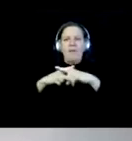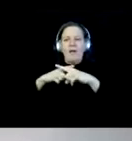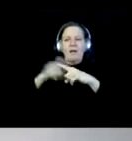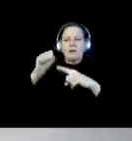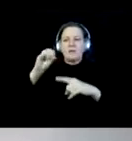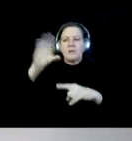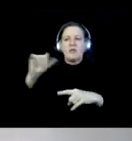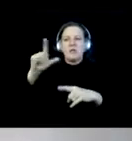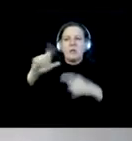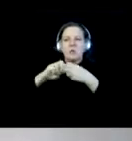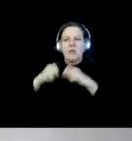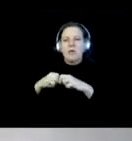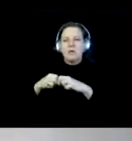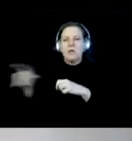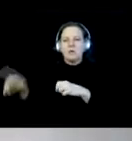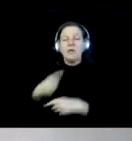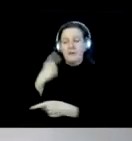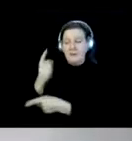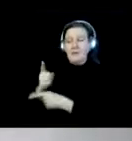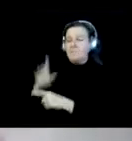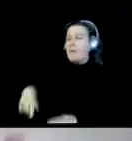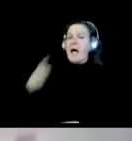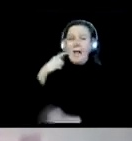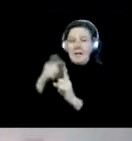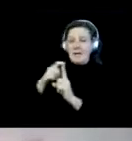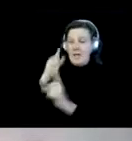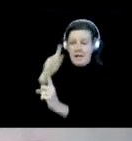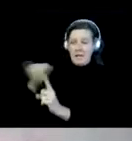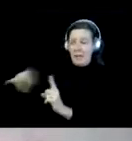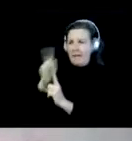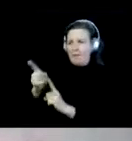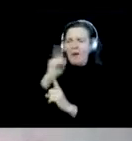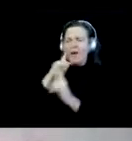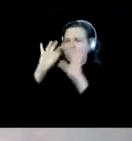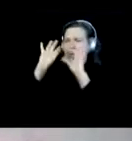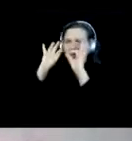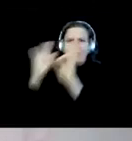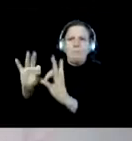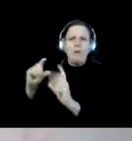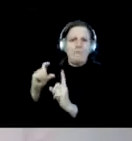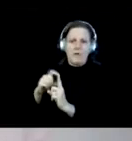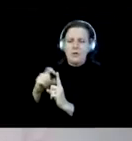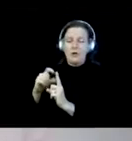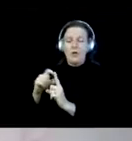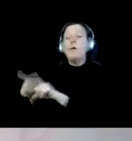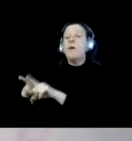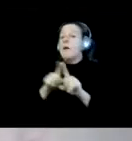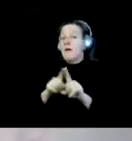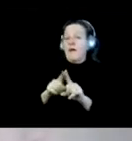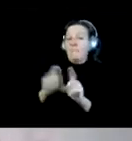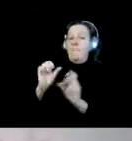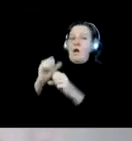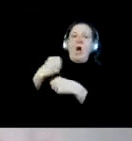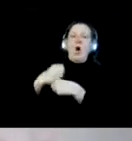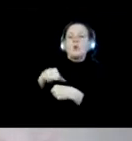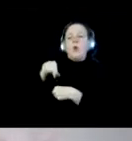and I was like, oh, this is the perfect term. I mean, I also made it in grad school, and it's like such a